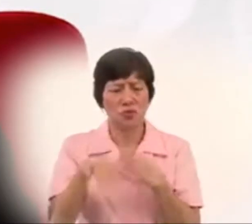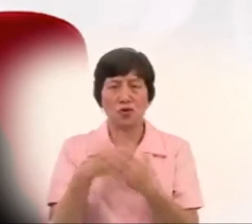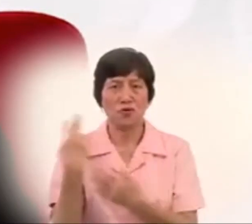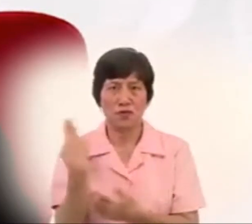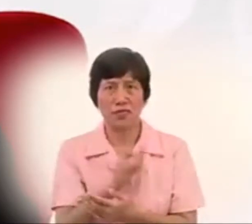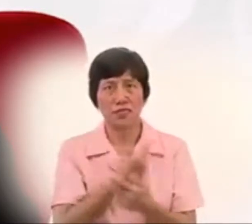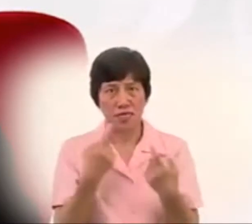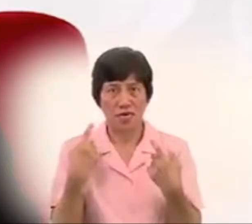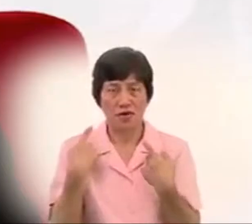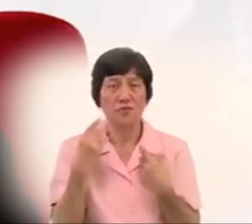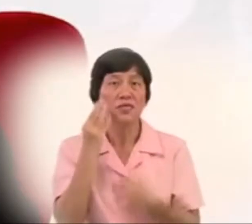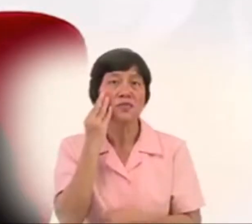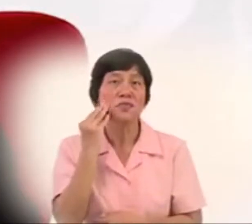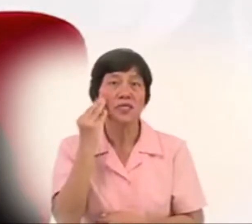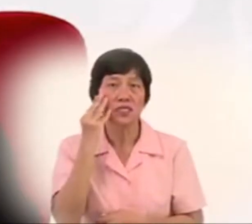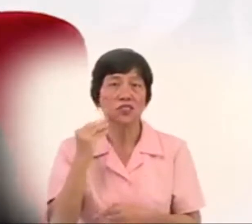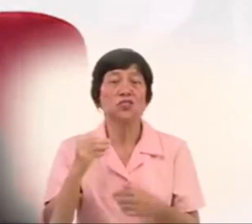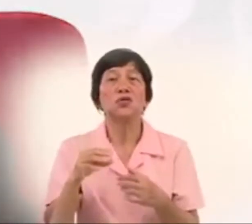experience of